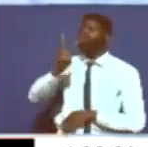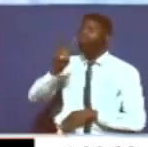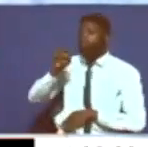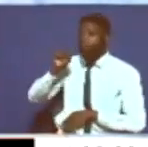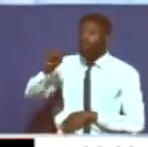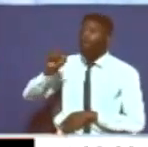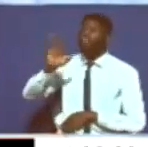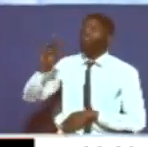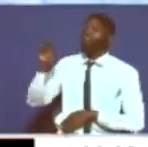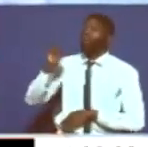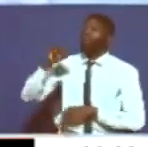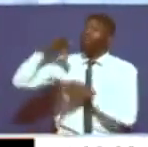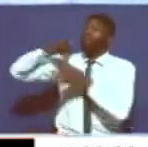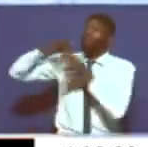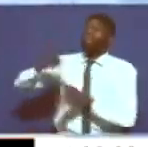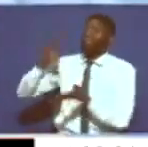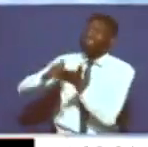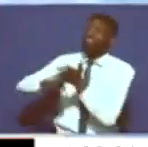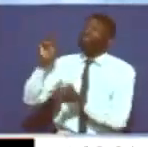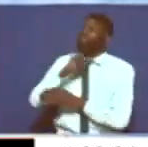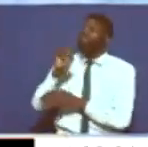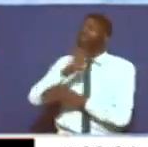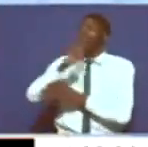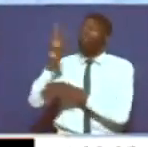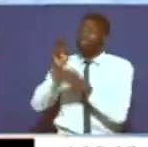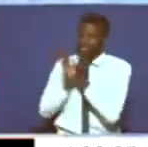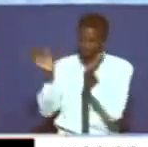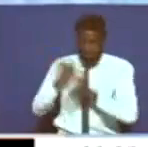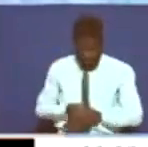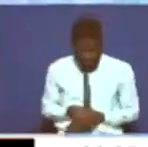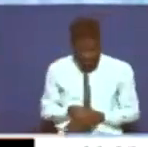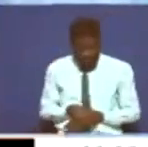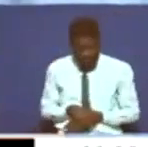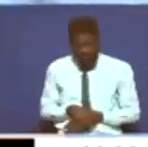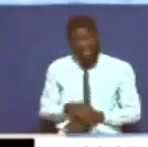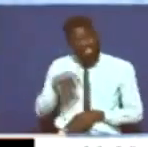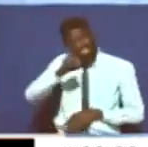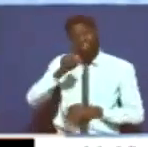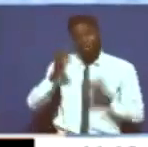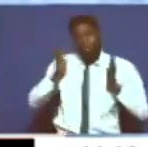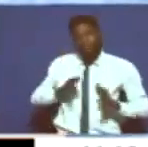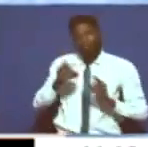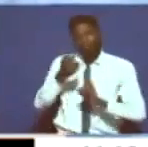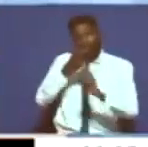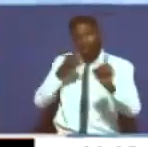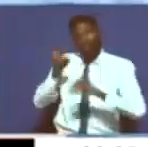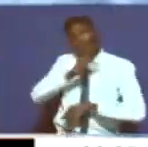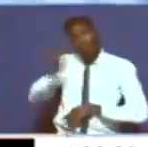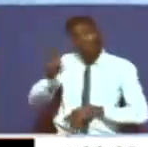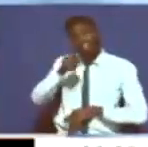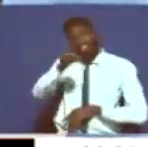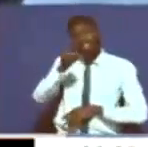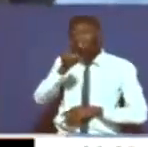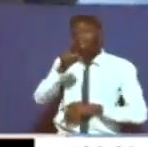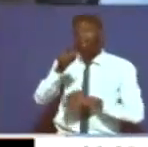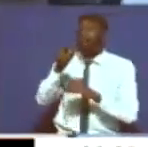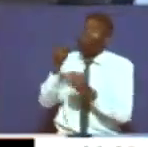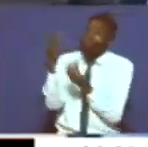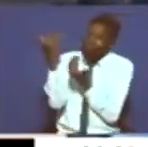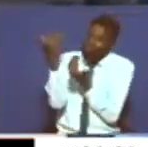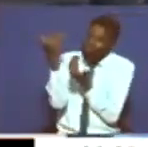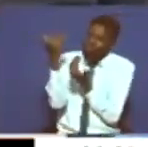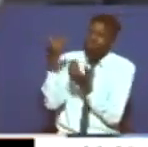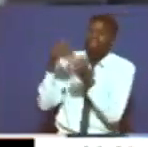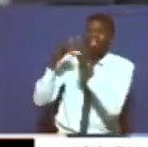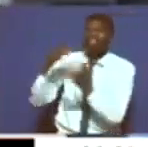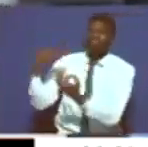voters in the entire western part of the country. As a resident of this region, what are you looking up to these leaders to actually tell you and other Kenyans?